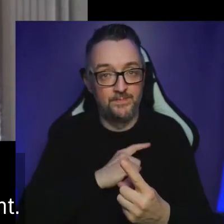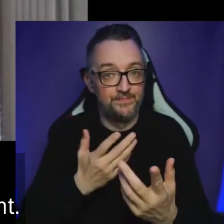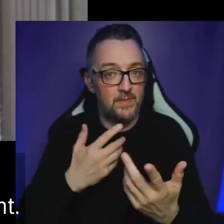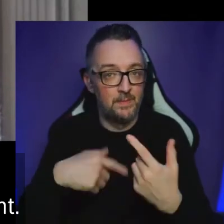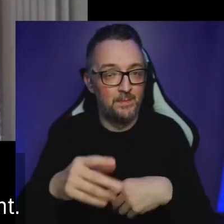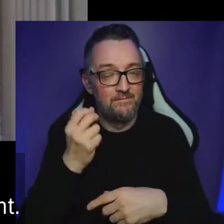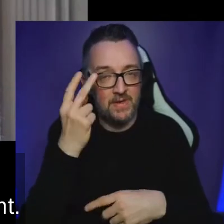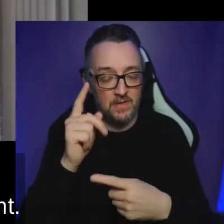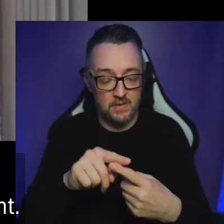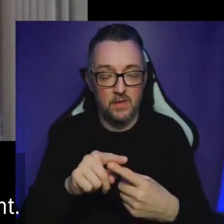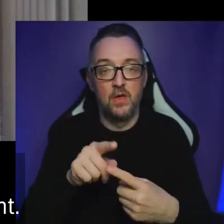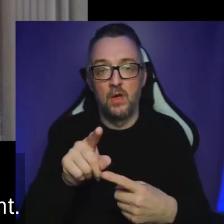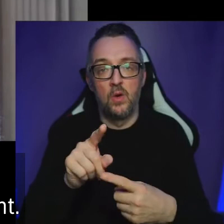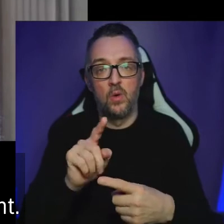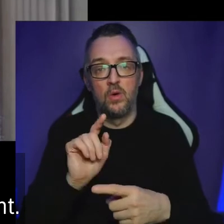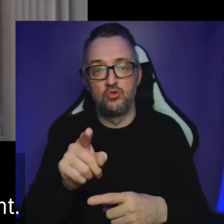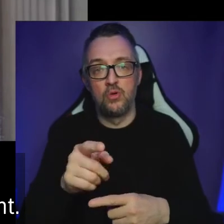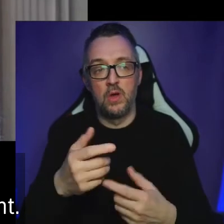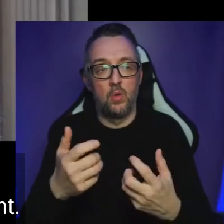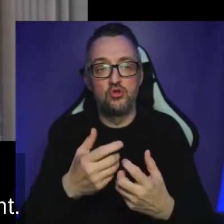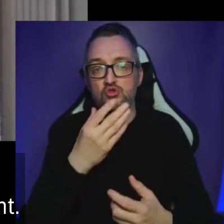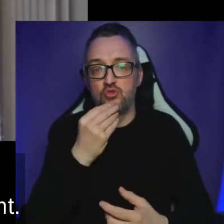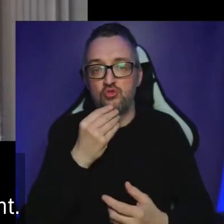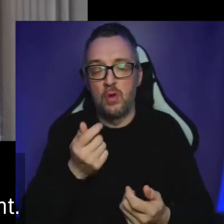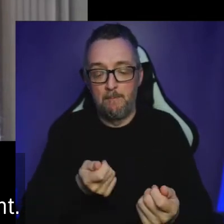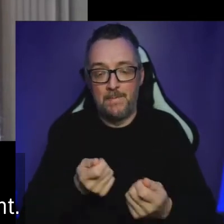the platform that you're using to manage your content.